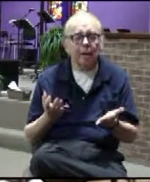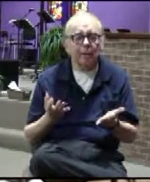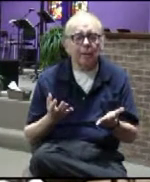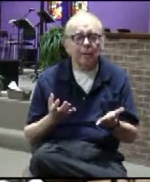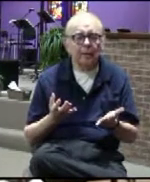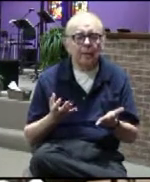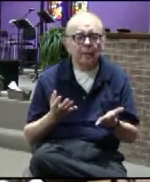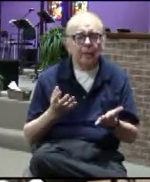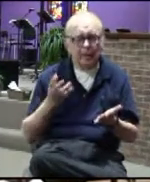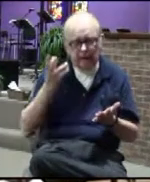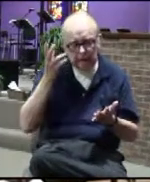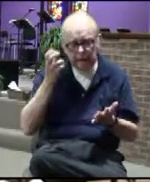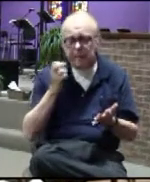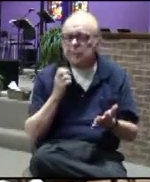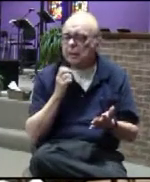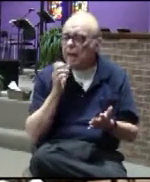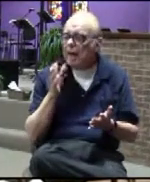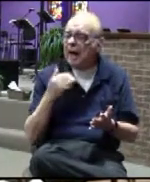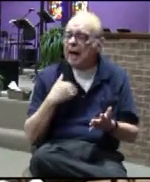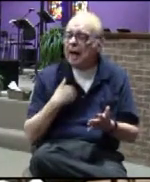he doesn't have your benefits